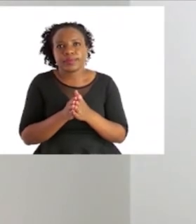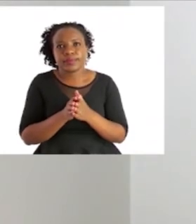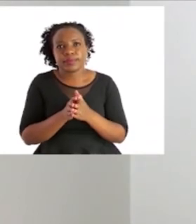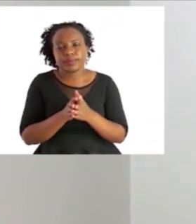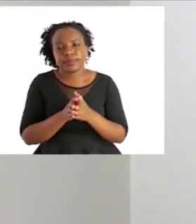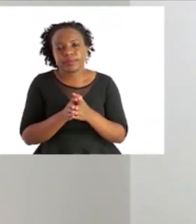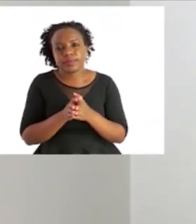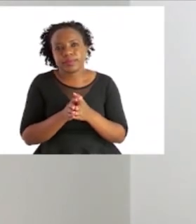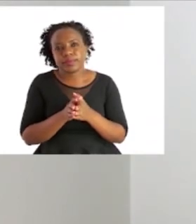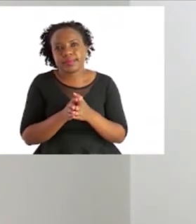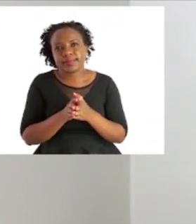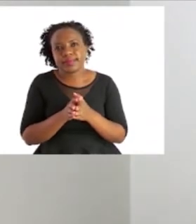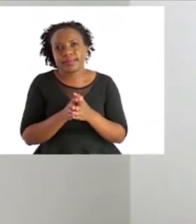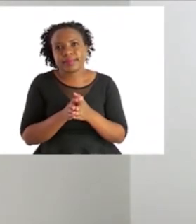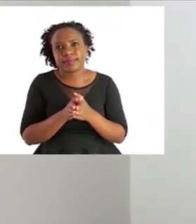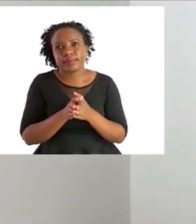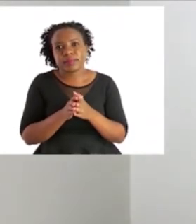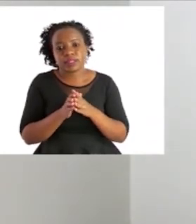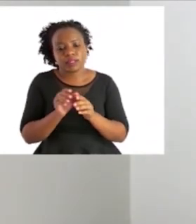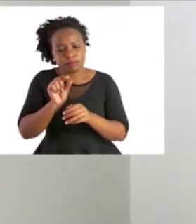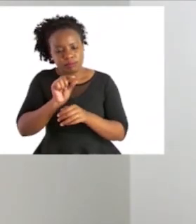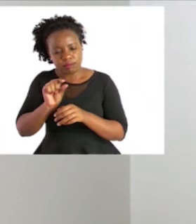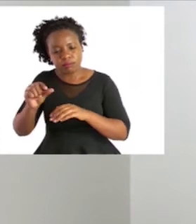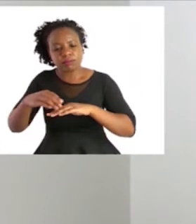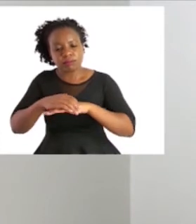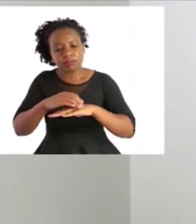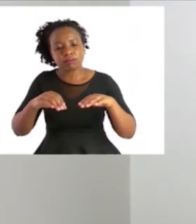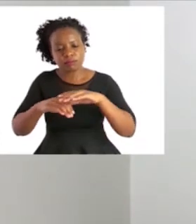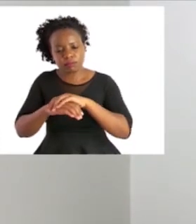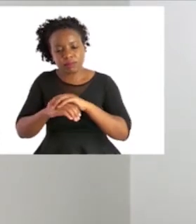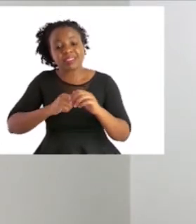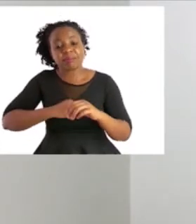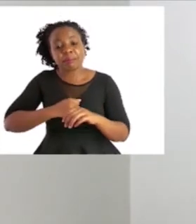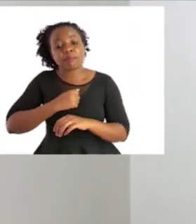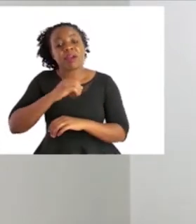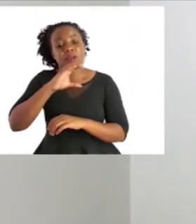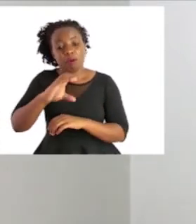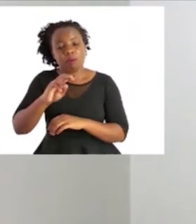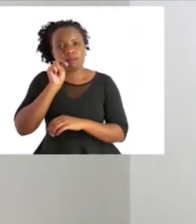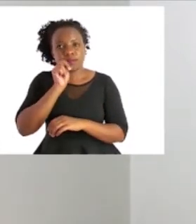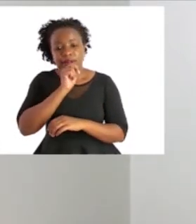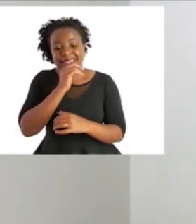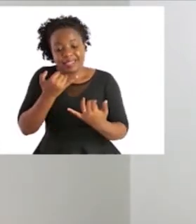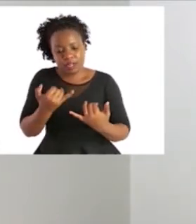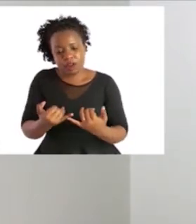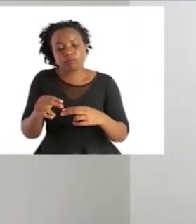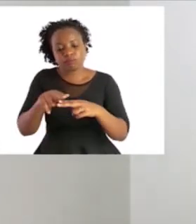shoes. Right. This word shoes is my noun, and I want to use it in a sentence.